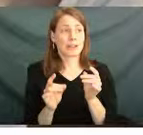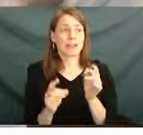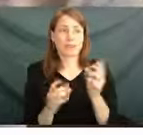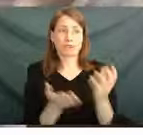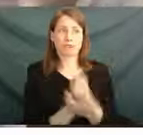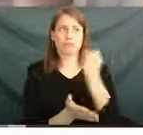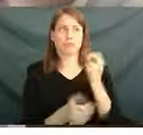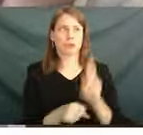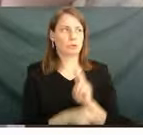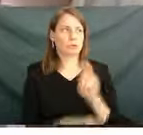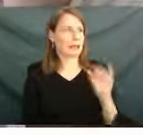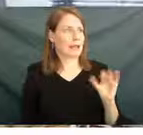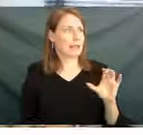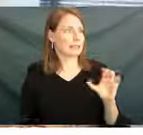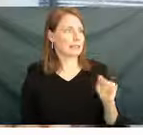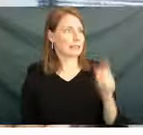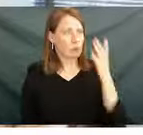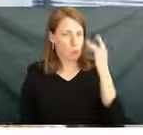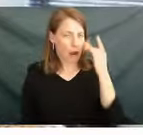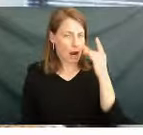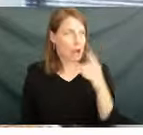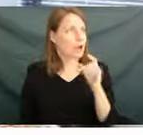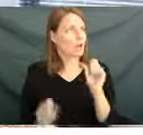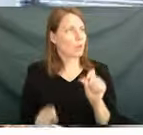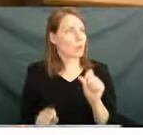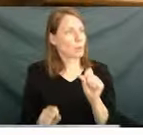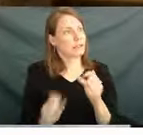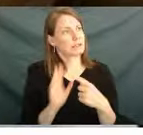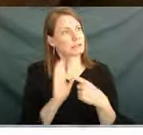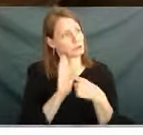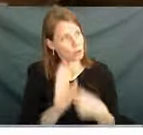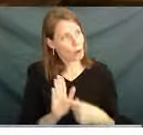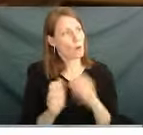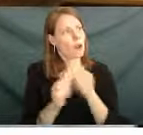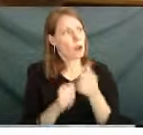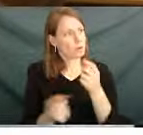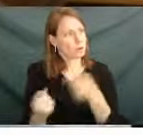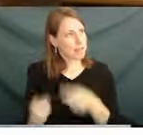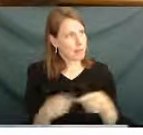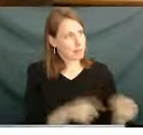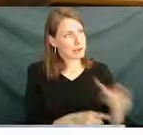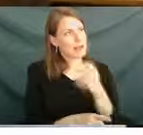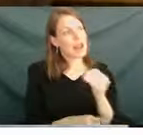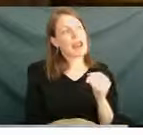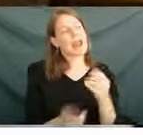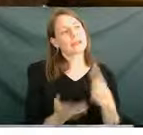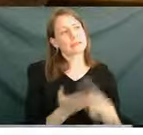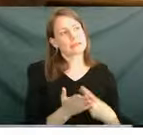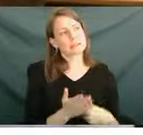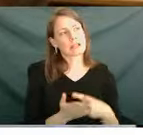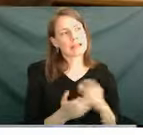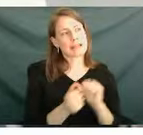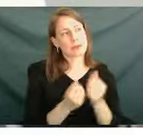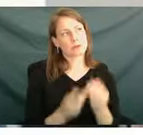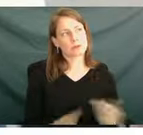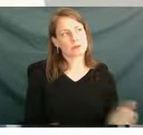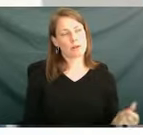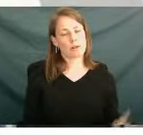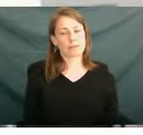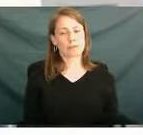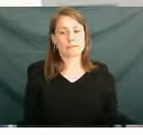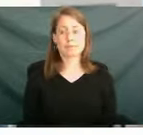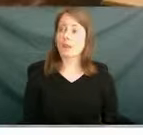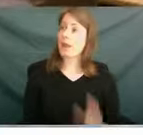can be resolved. Tell us your story. A little boy from secondary school has answered lots of questions in his